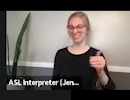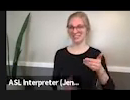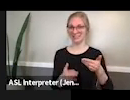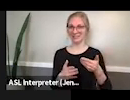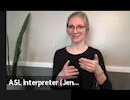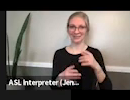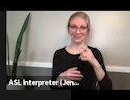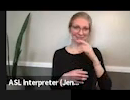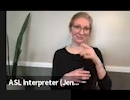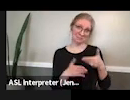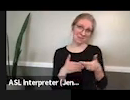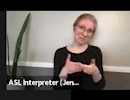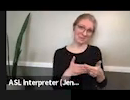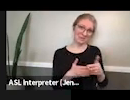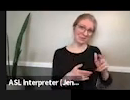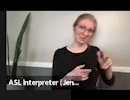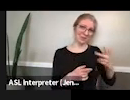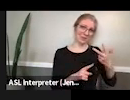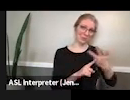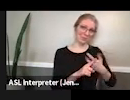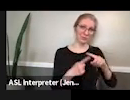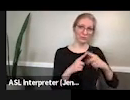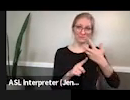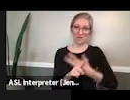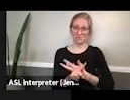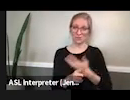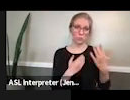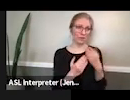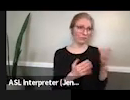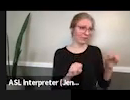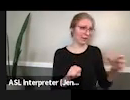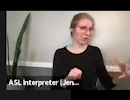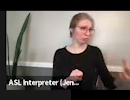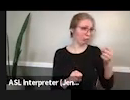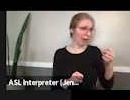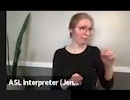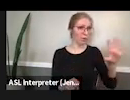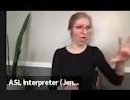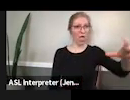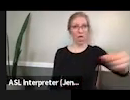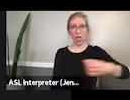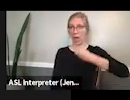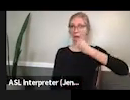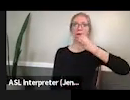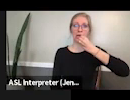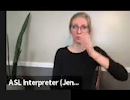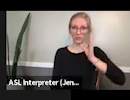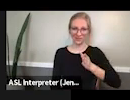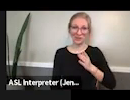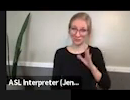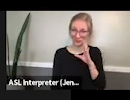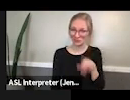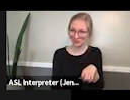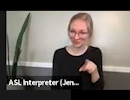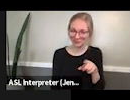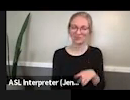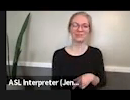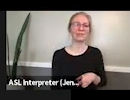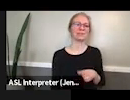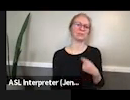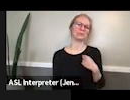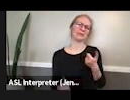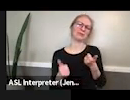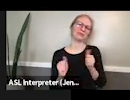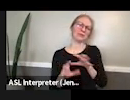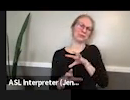3 to 5 month range, anything they can grab, they look at it and put it in their mouth. You know that. But I think, so I tried to include some of those kinds